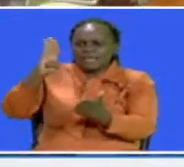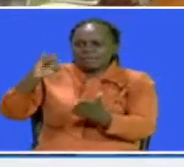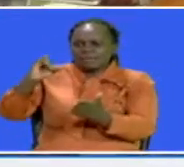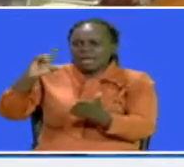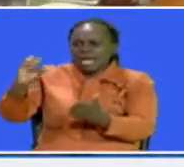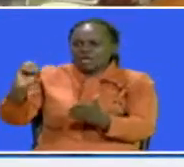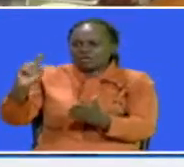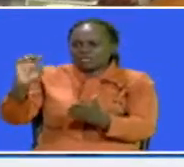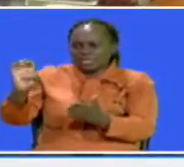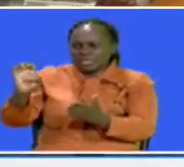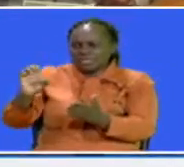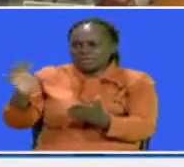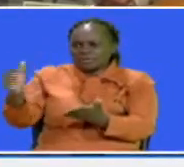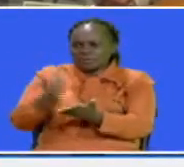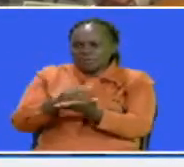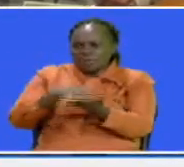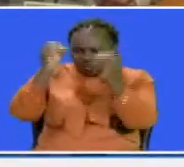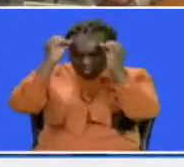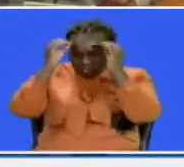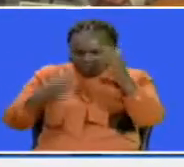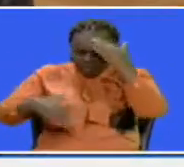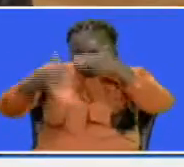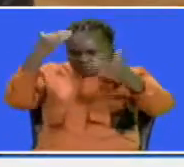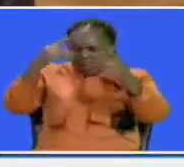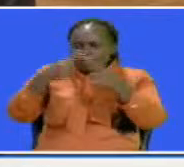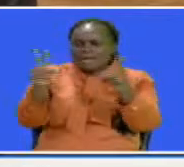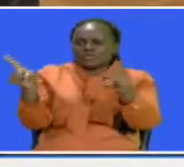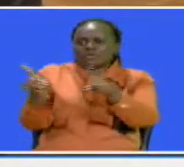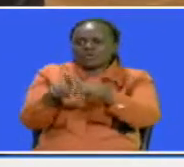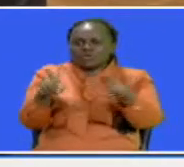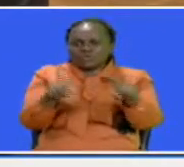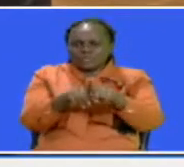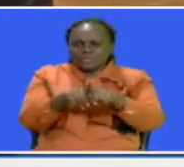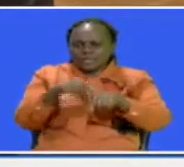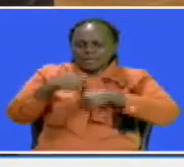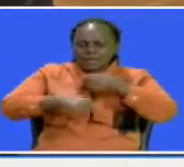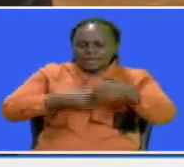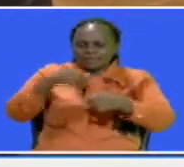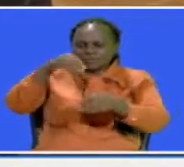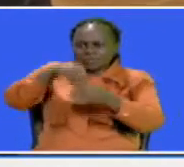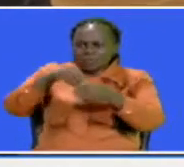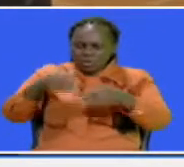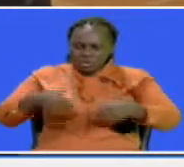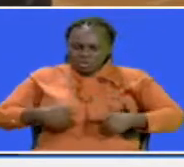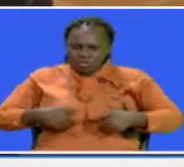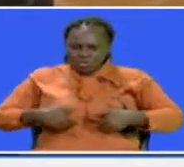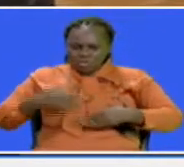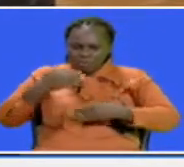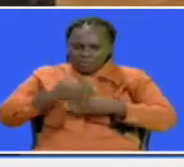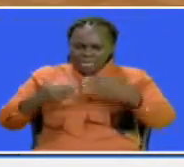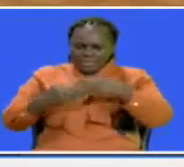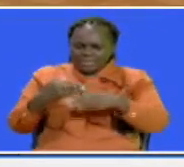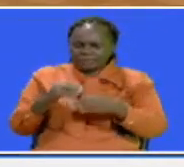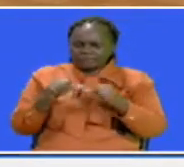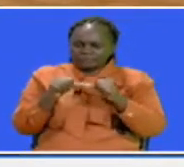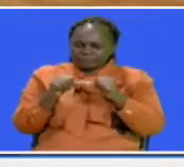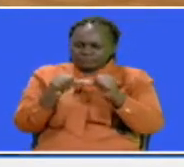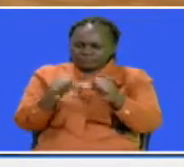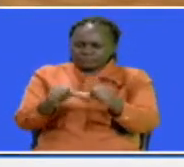not only to admit more students into universities, but also to actively involve the youth in building a